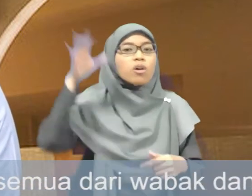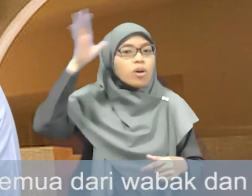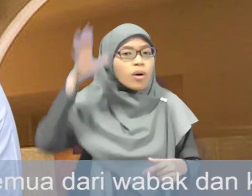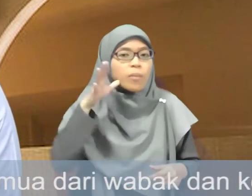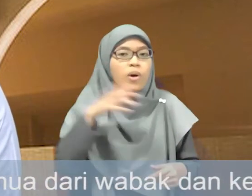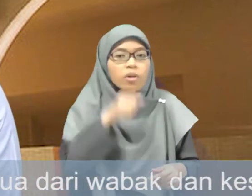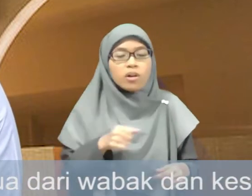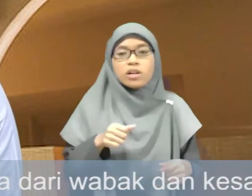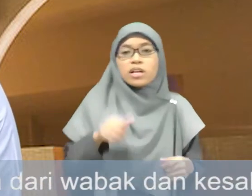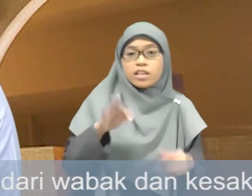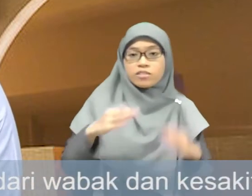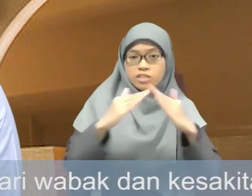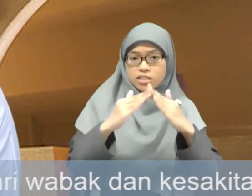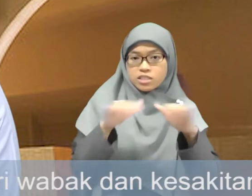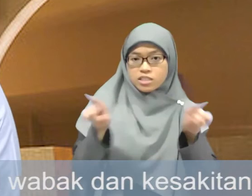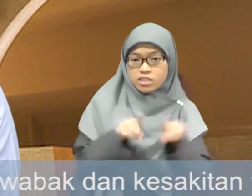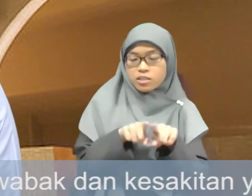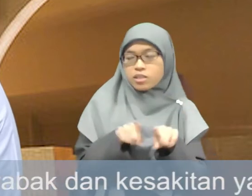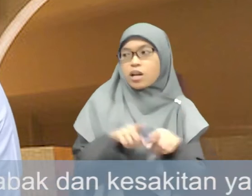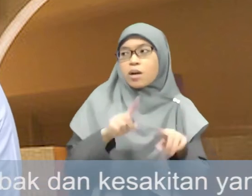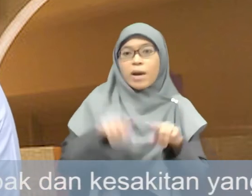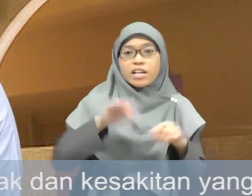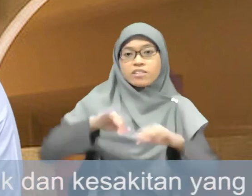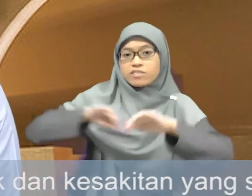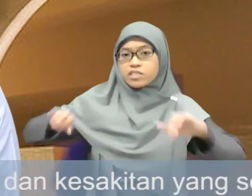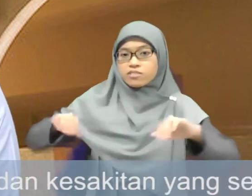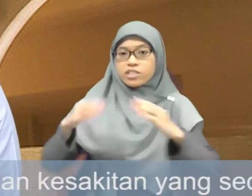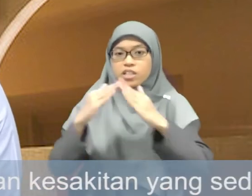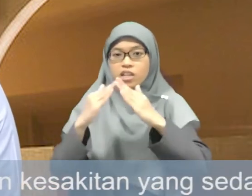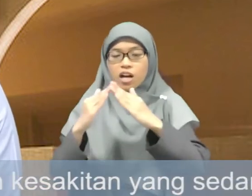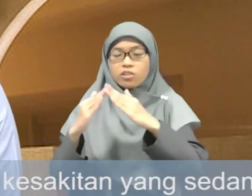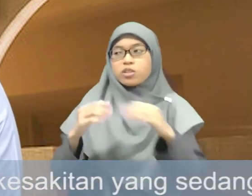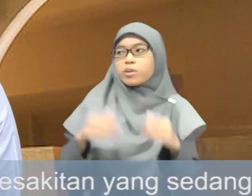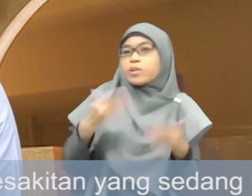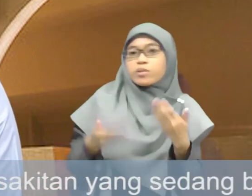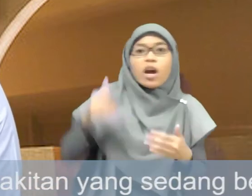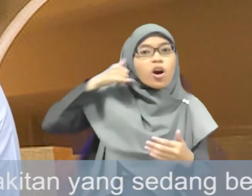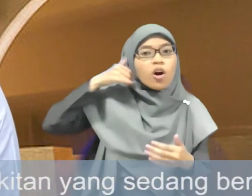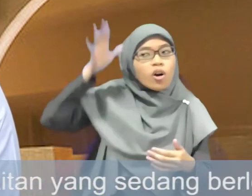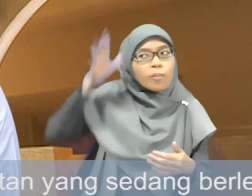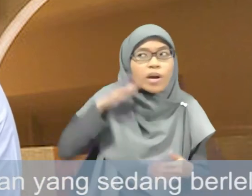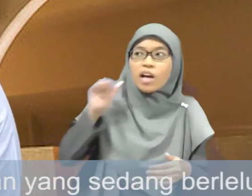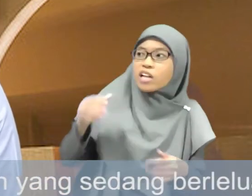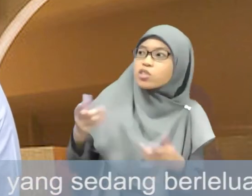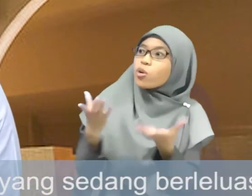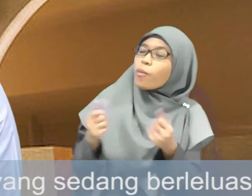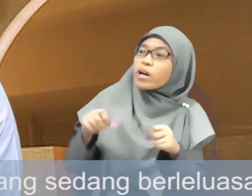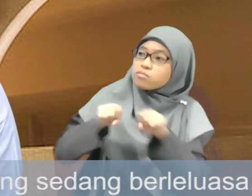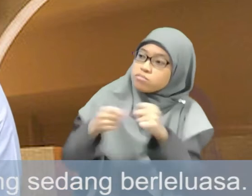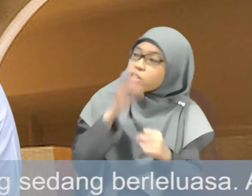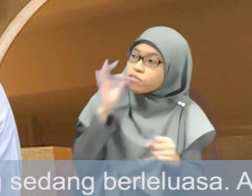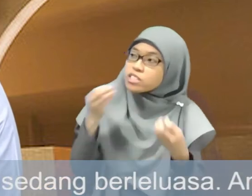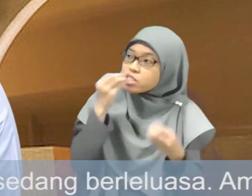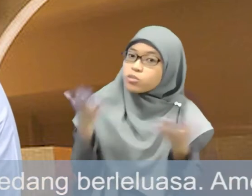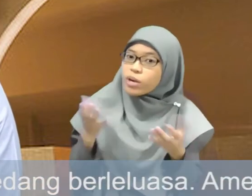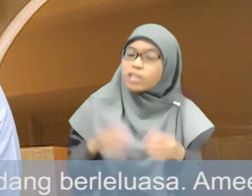them. If they are not staying with you, you can always call your parents to ask what would they like to eat for iftar, for example, and have